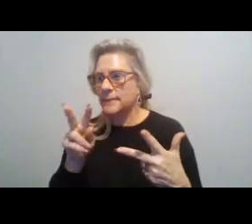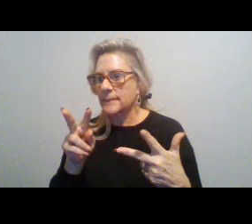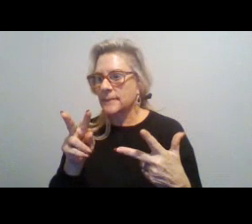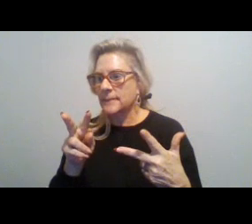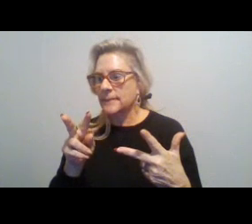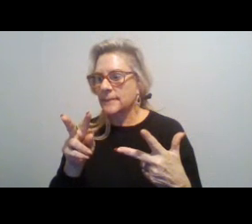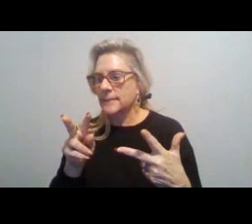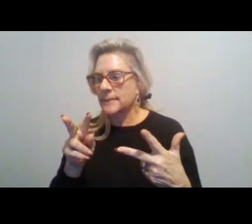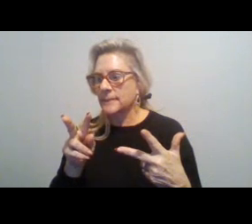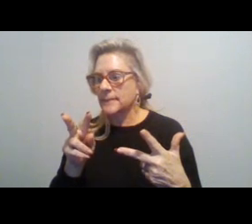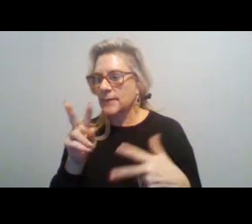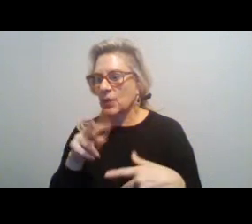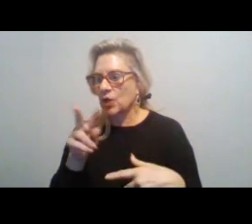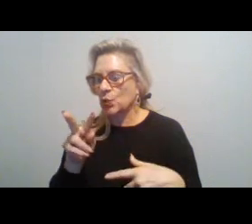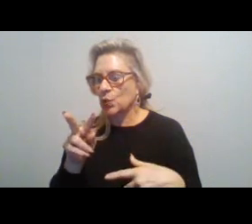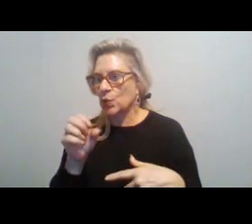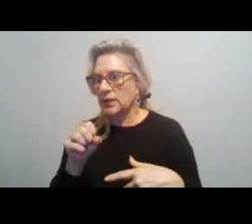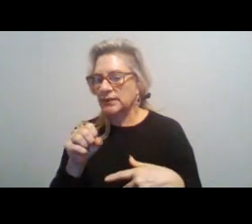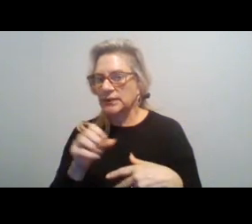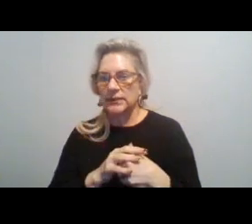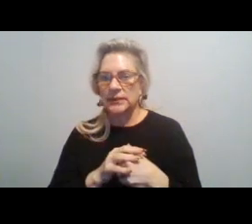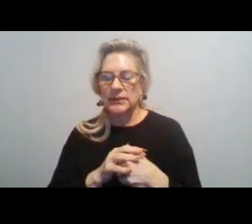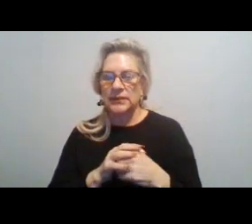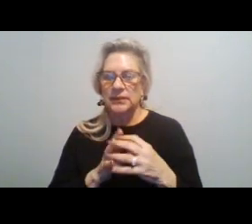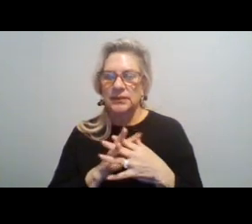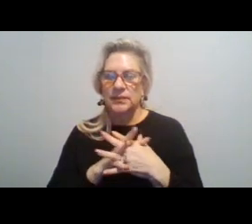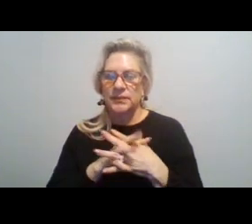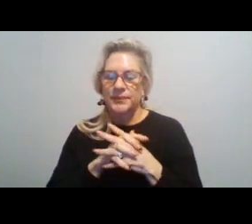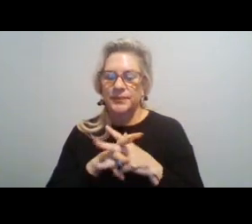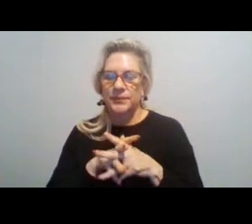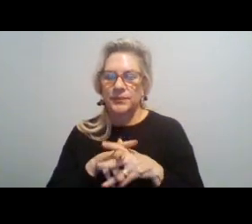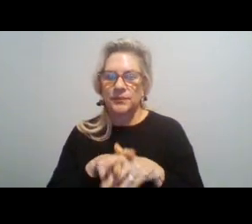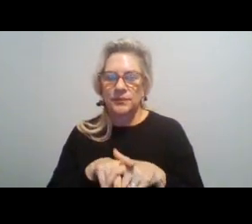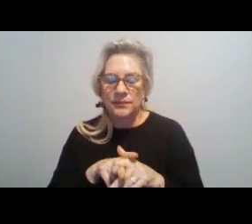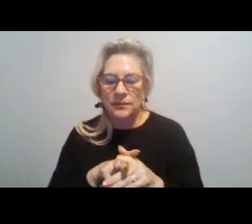I think we're going to do 22, yes. So, Bridget.